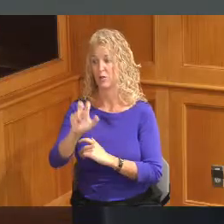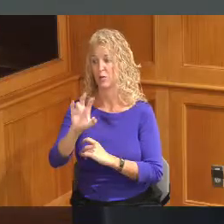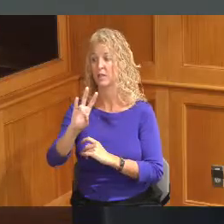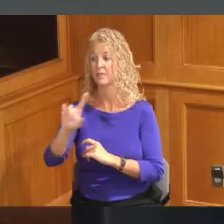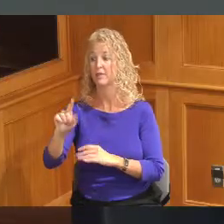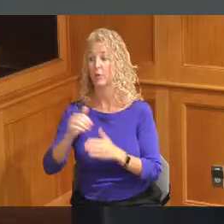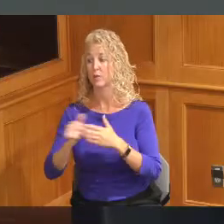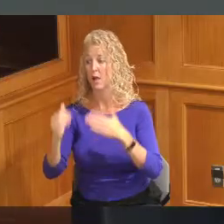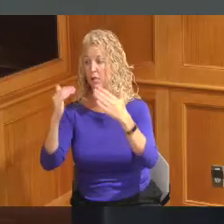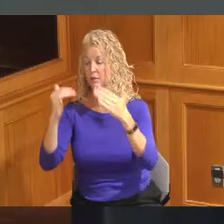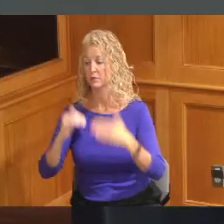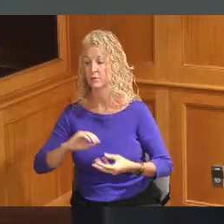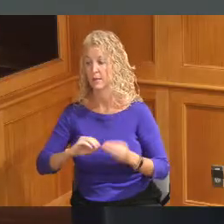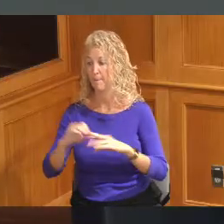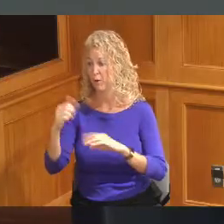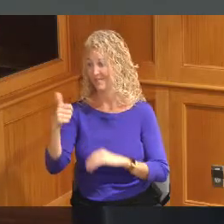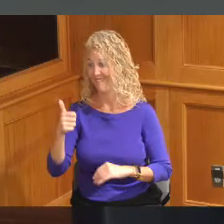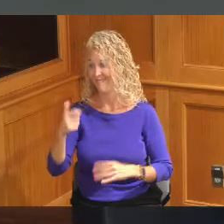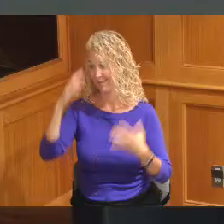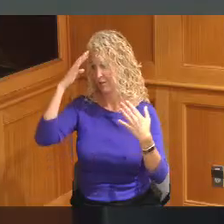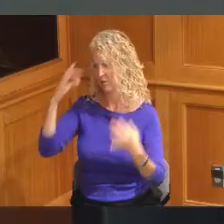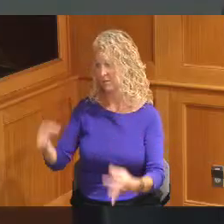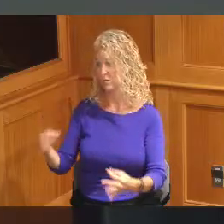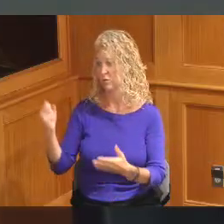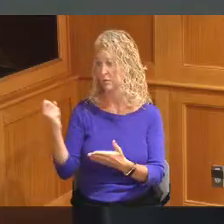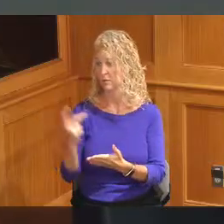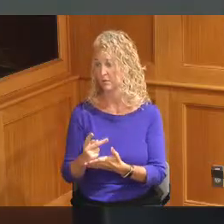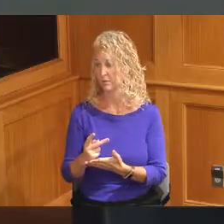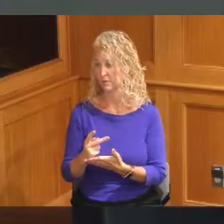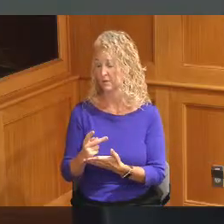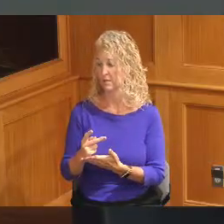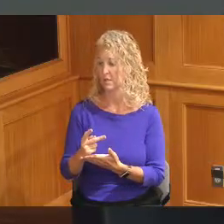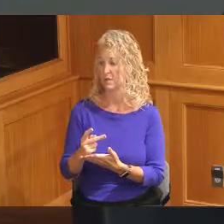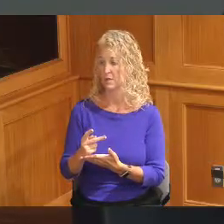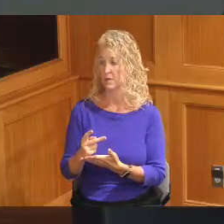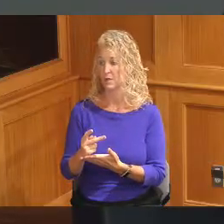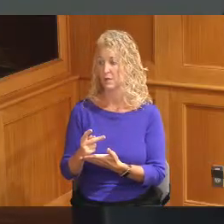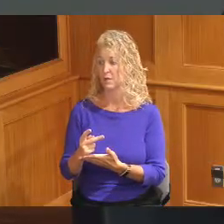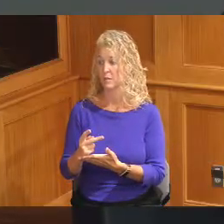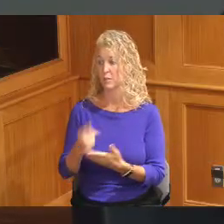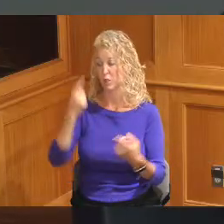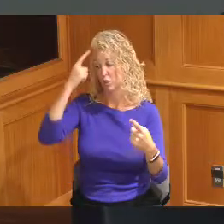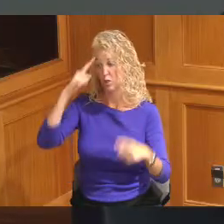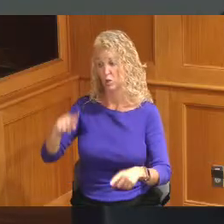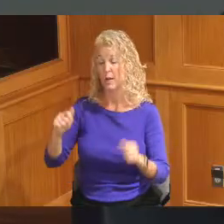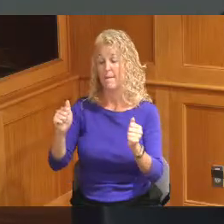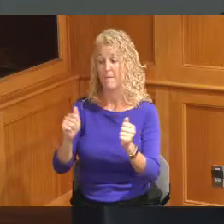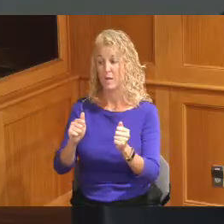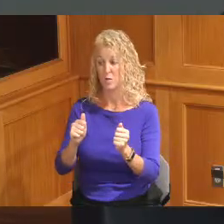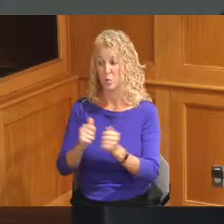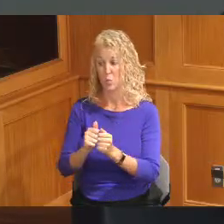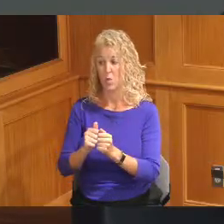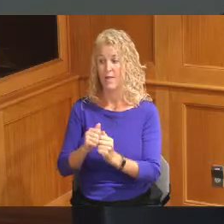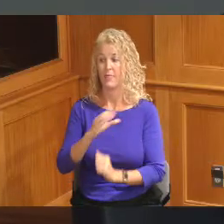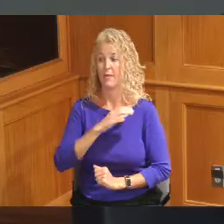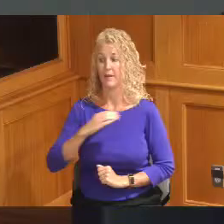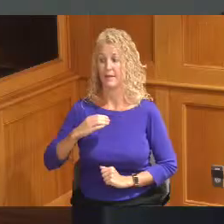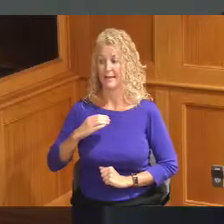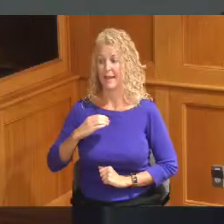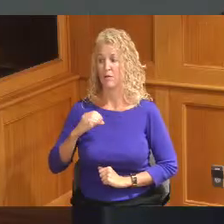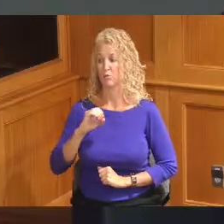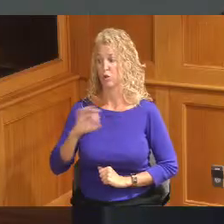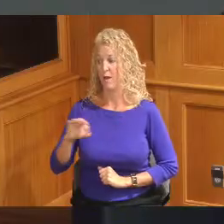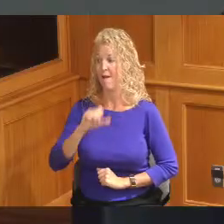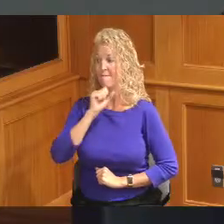$805,371. Item number 10 is a resolution authorizing an agreement with the Council on Aging for